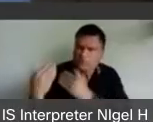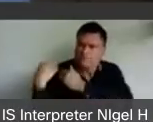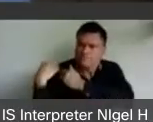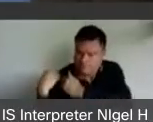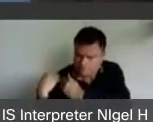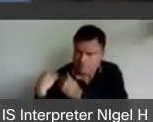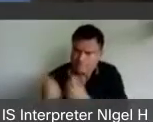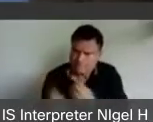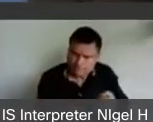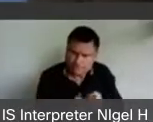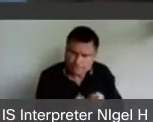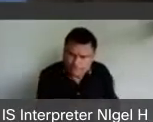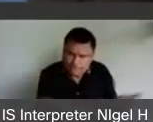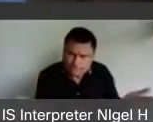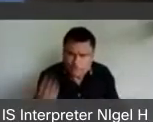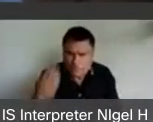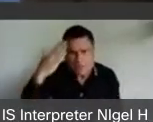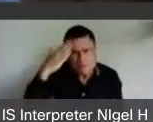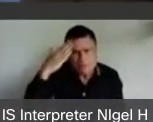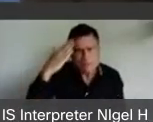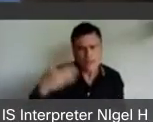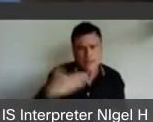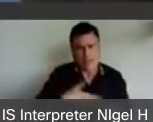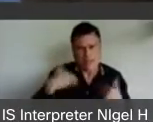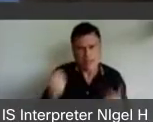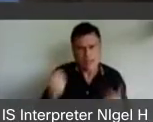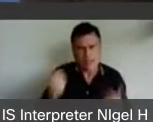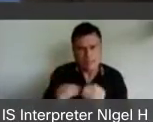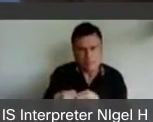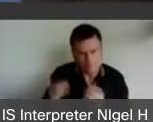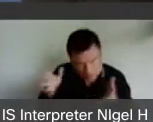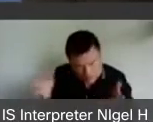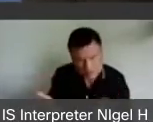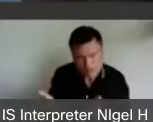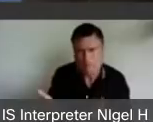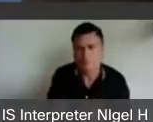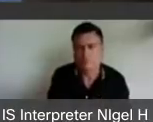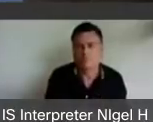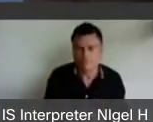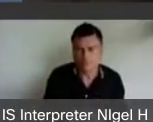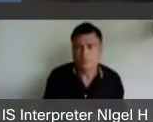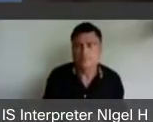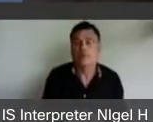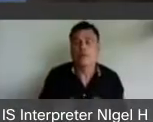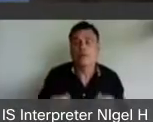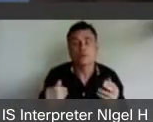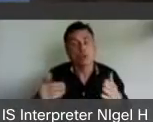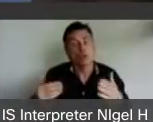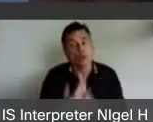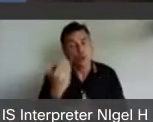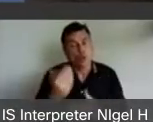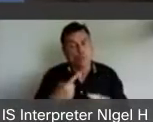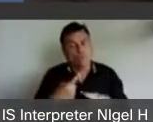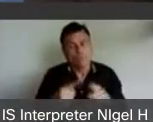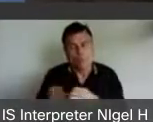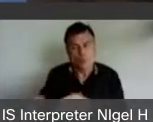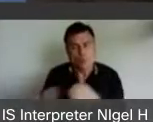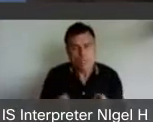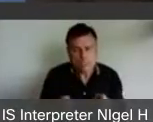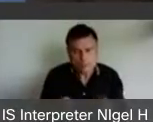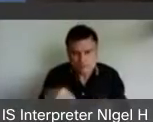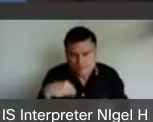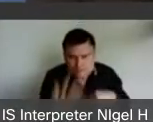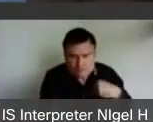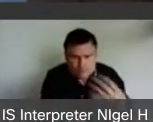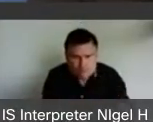new forms of support with transformed services and with a total abolition of stigma